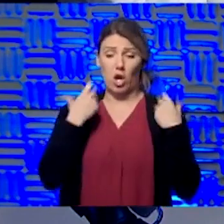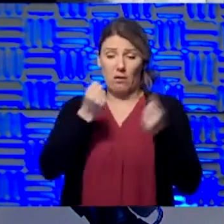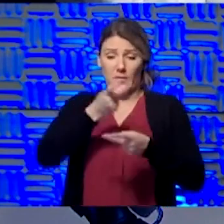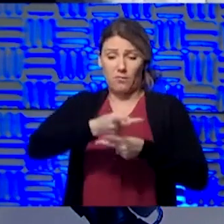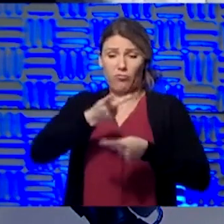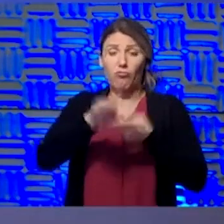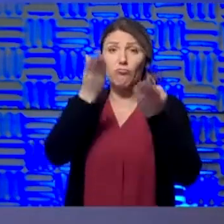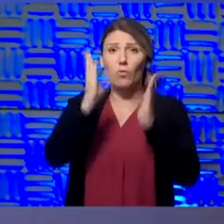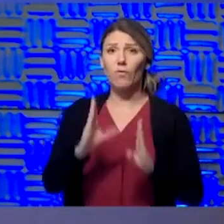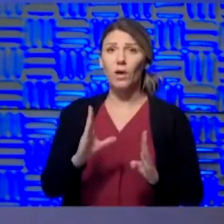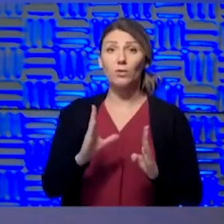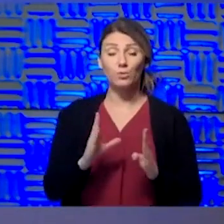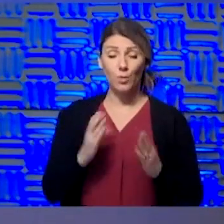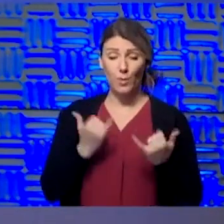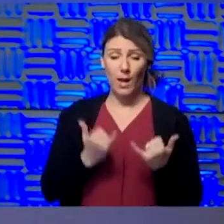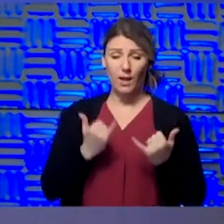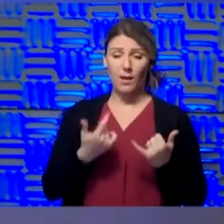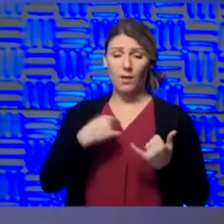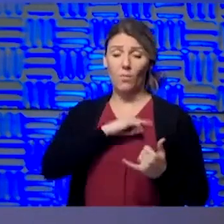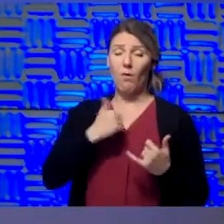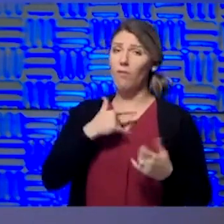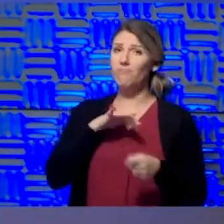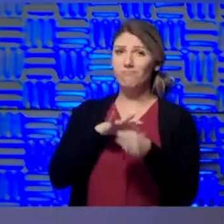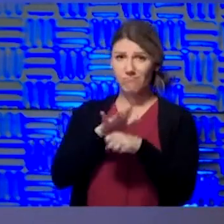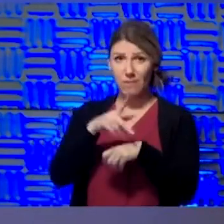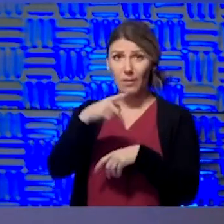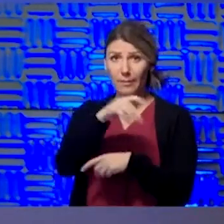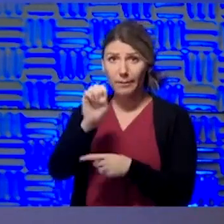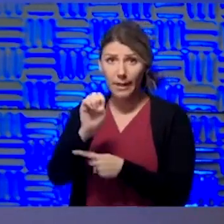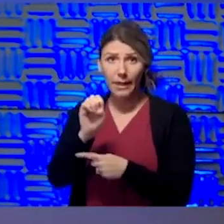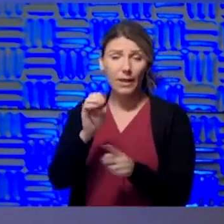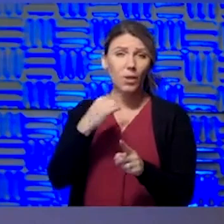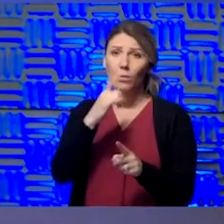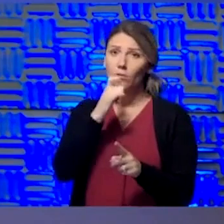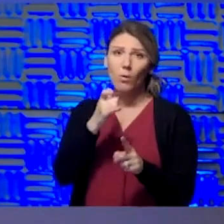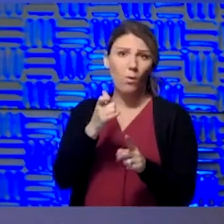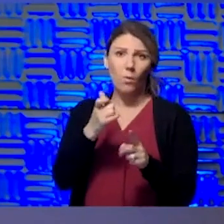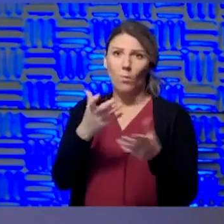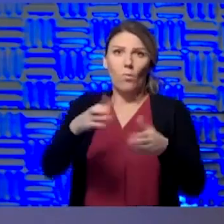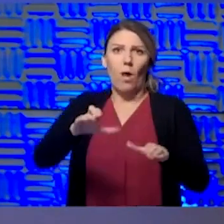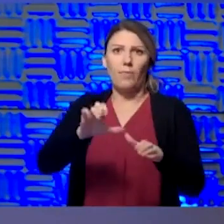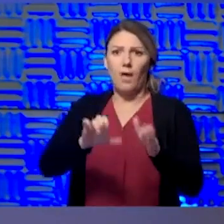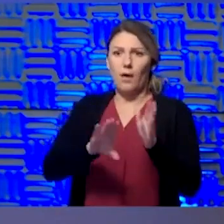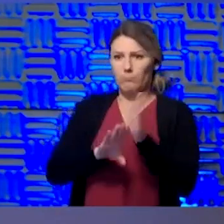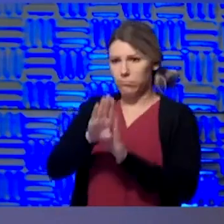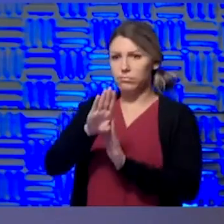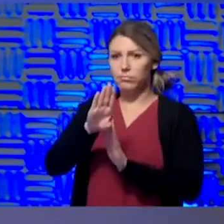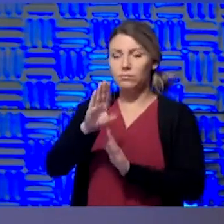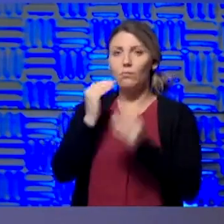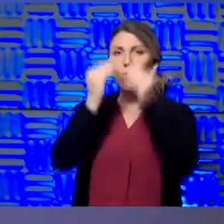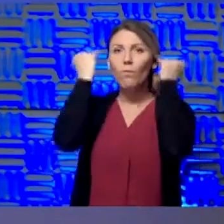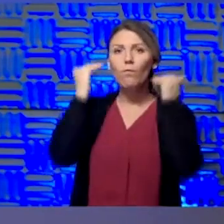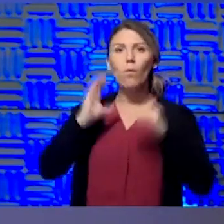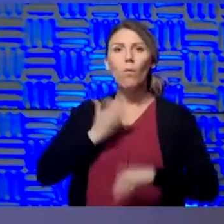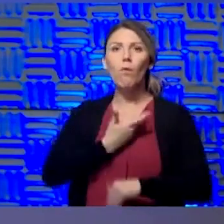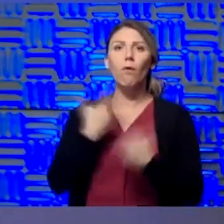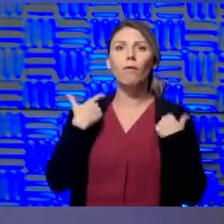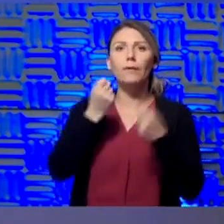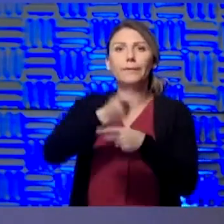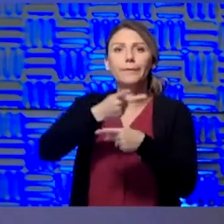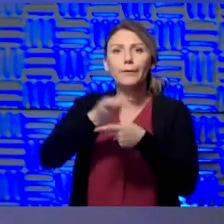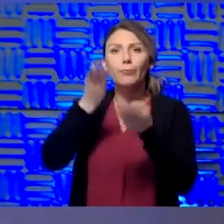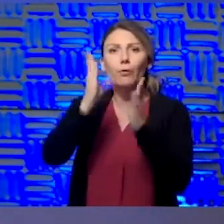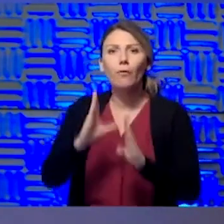providers. Again, right now we have enough PPE. We're doing well. We don't want a surge to overwhelm our PPE and our healthcare providers. Of all of the